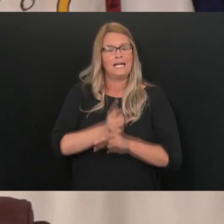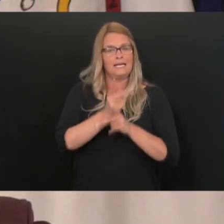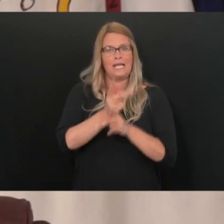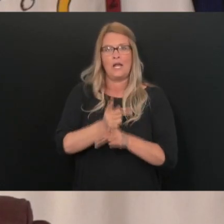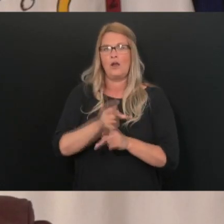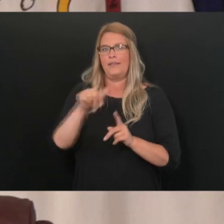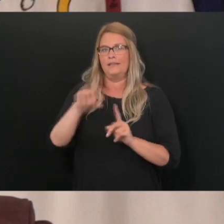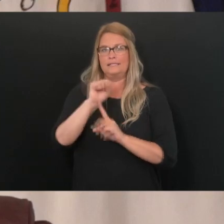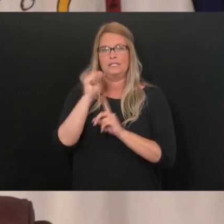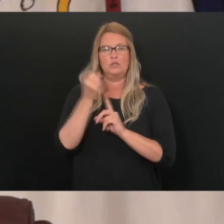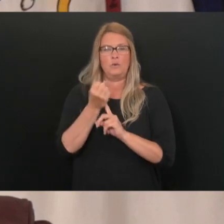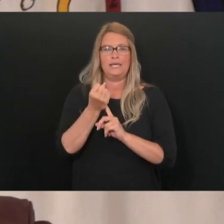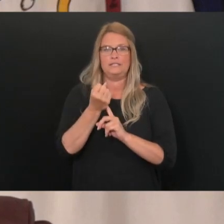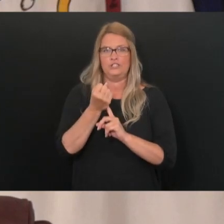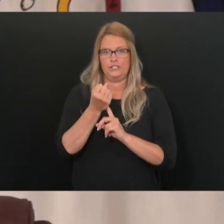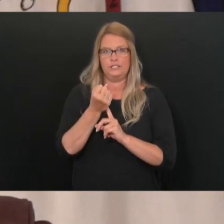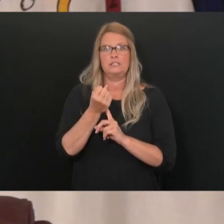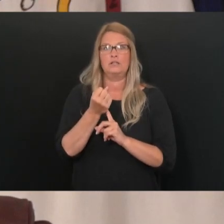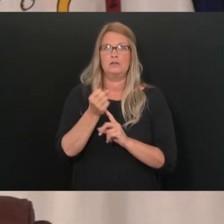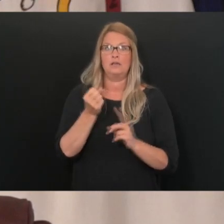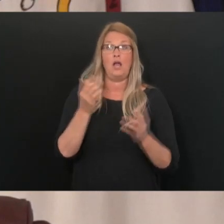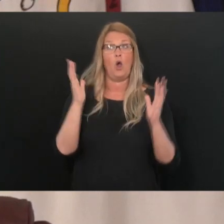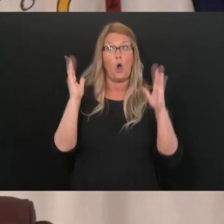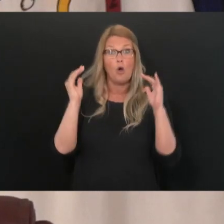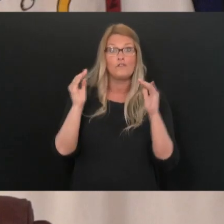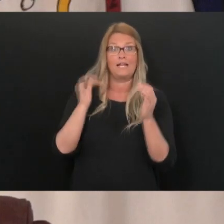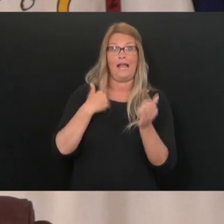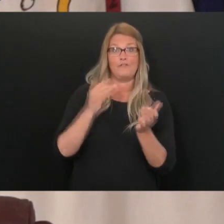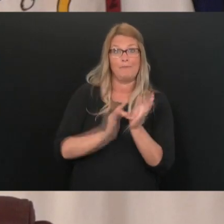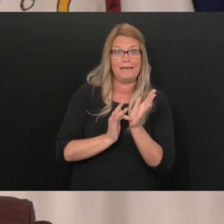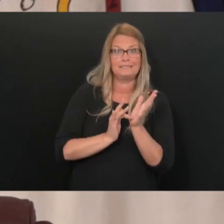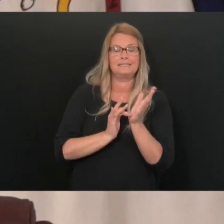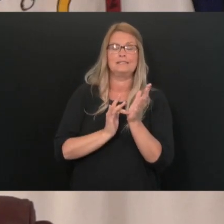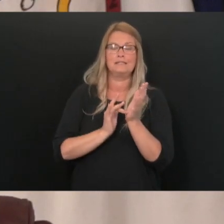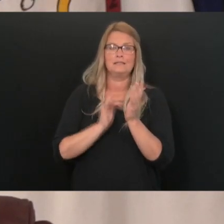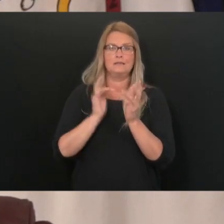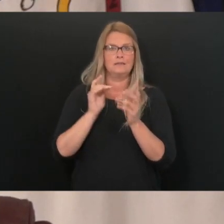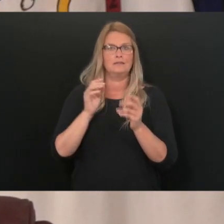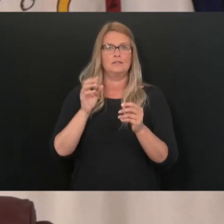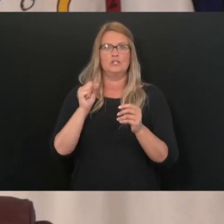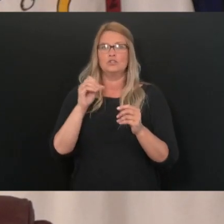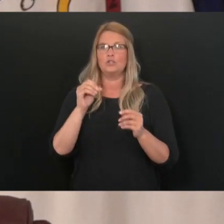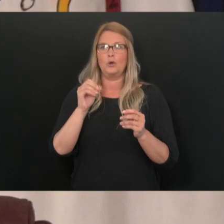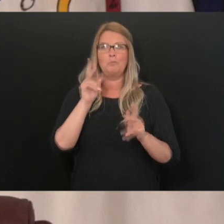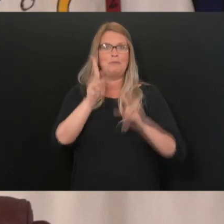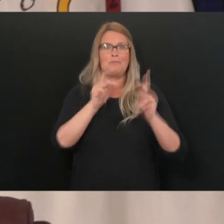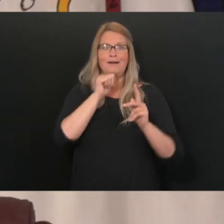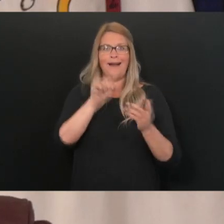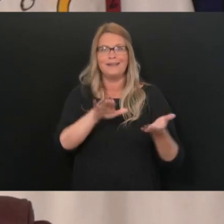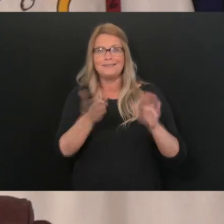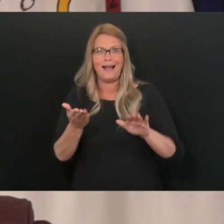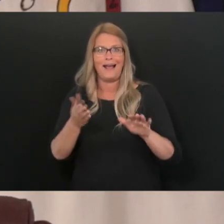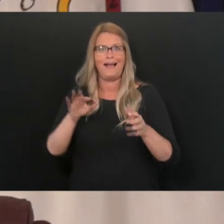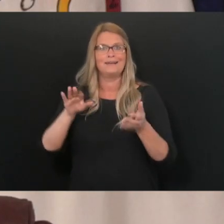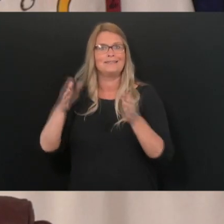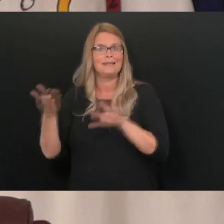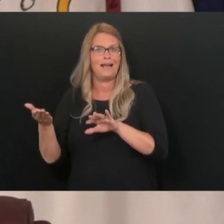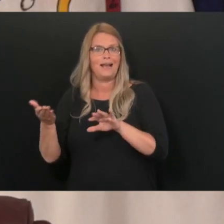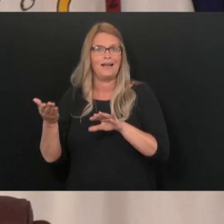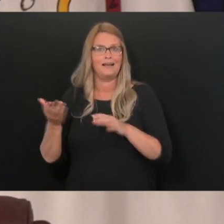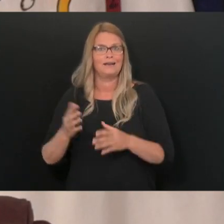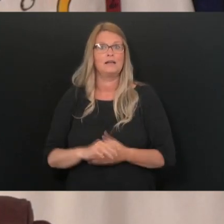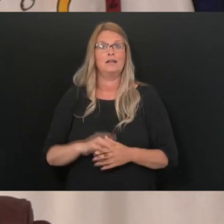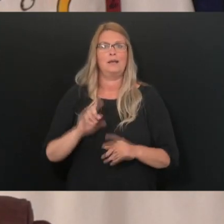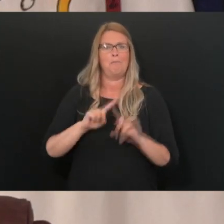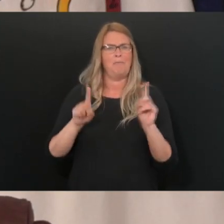ensure that at least we'll have a drug that will keep us from a killer and maybe diminish it to a common